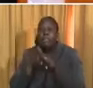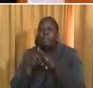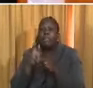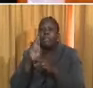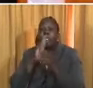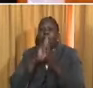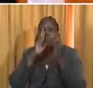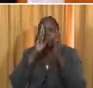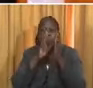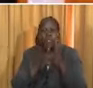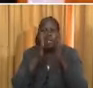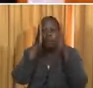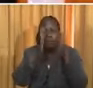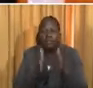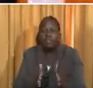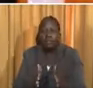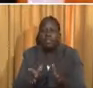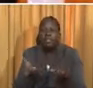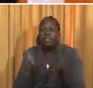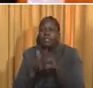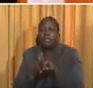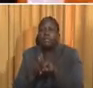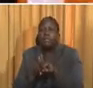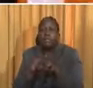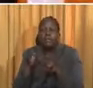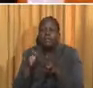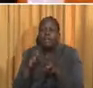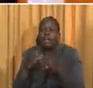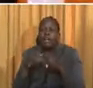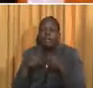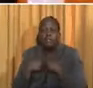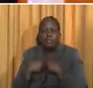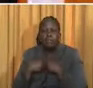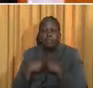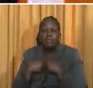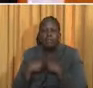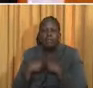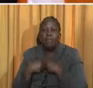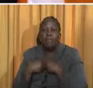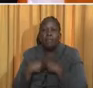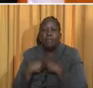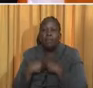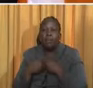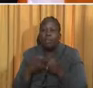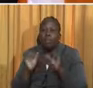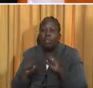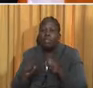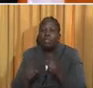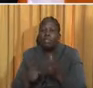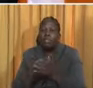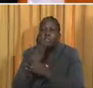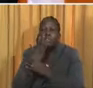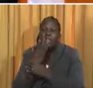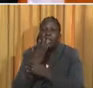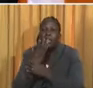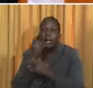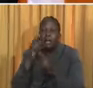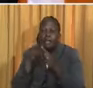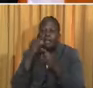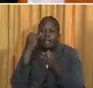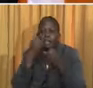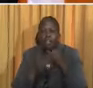review application or a constitutional reference. Or secondly, to institute civil action at the end of the President's